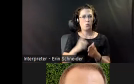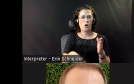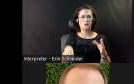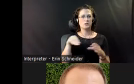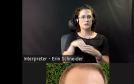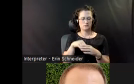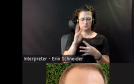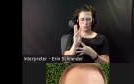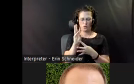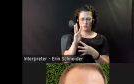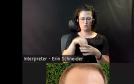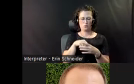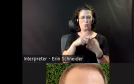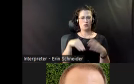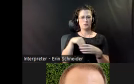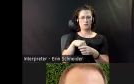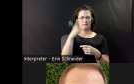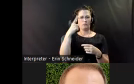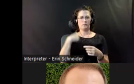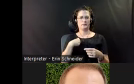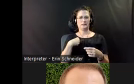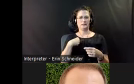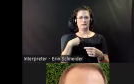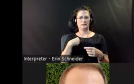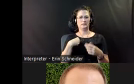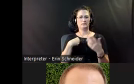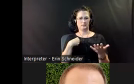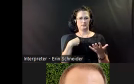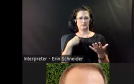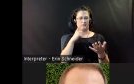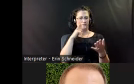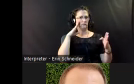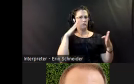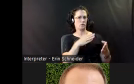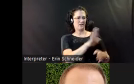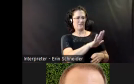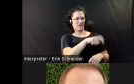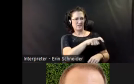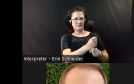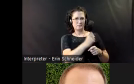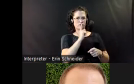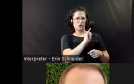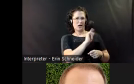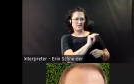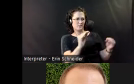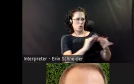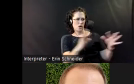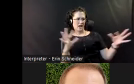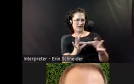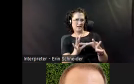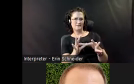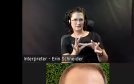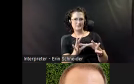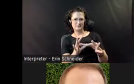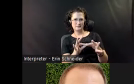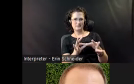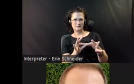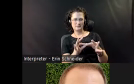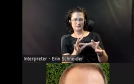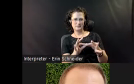you're able to focus on what they need, and you're able to make sure that IT is much more connected with them. Because as